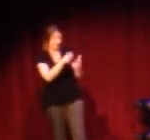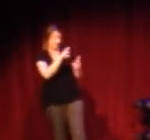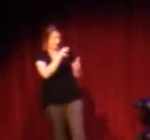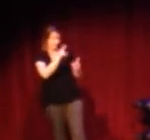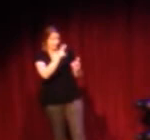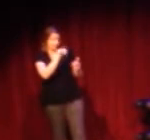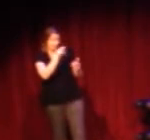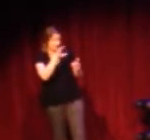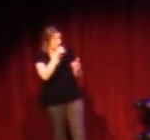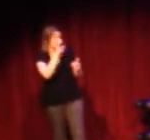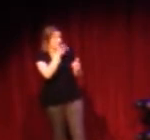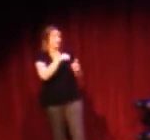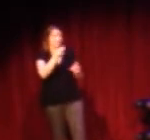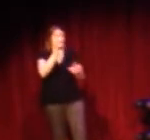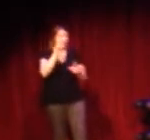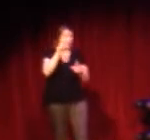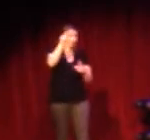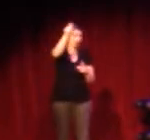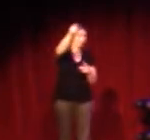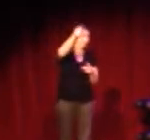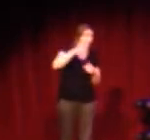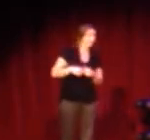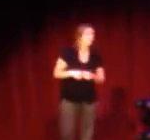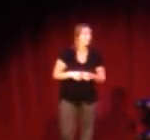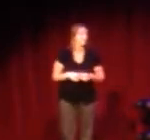Mike. Mike?